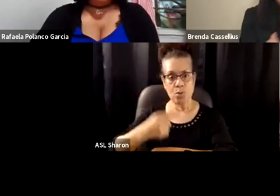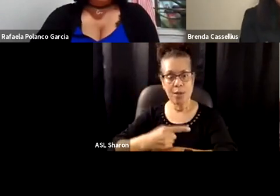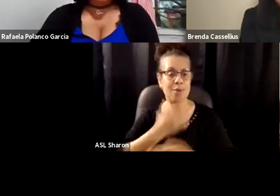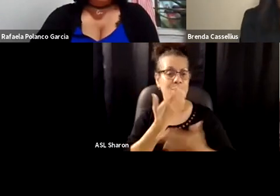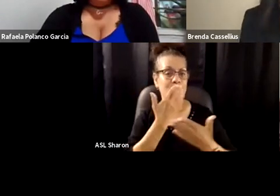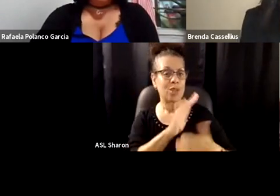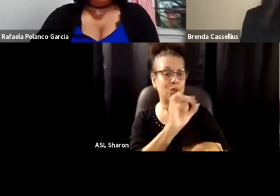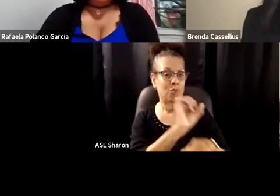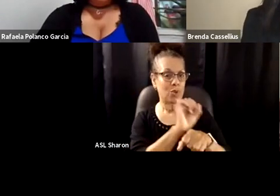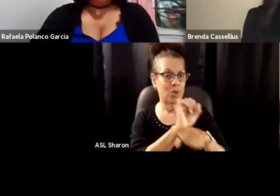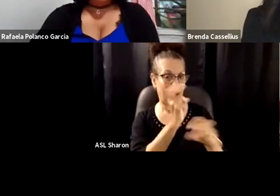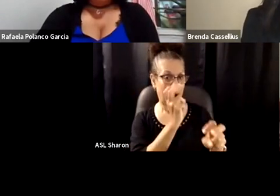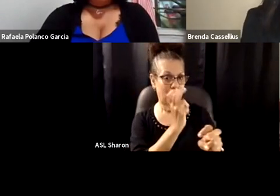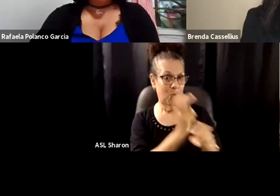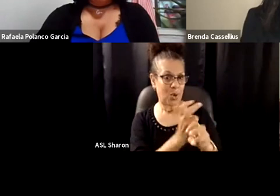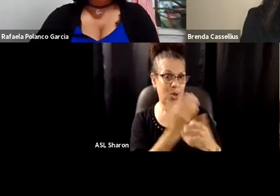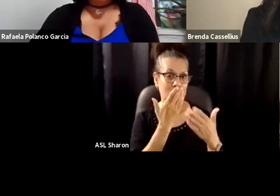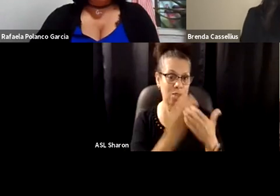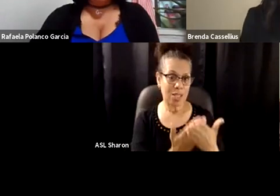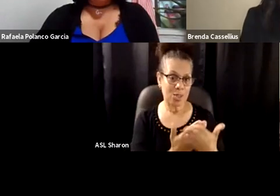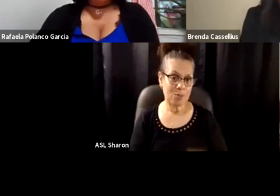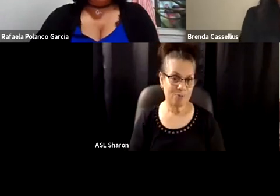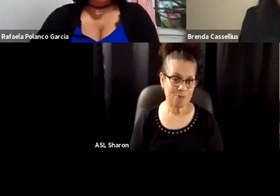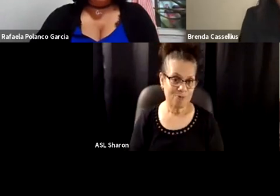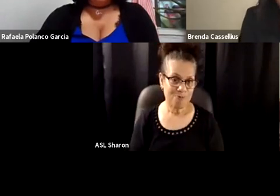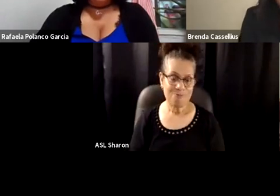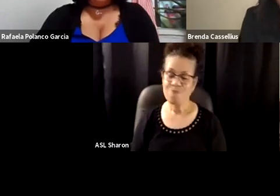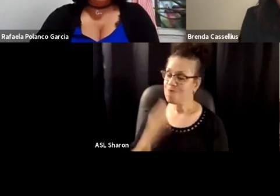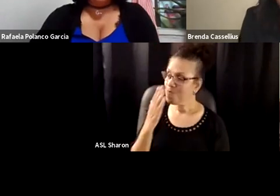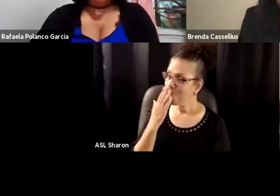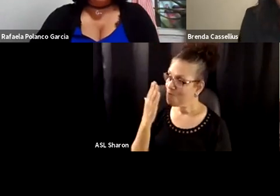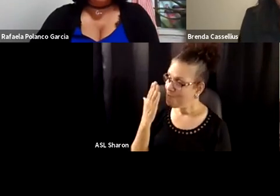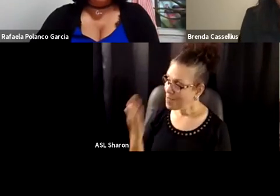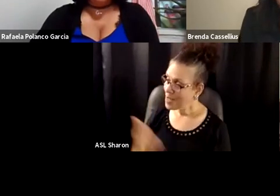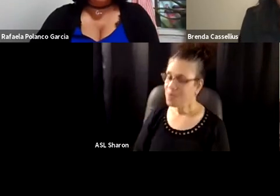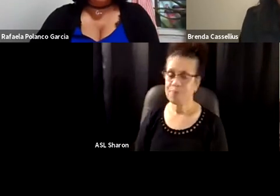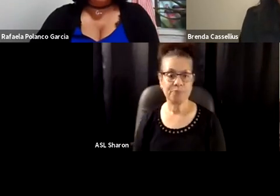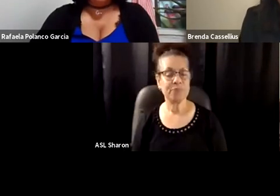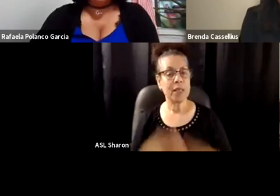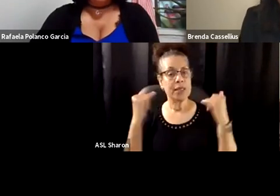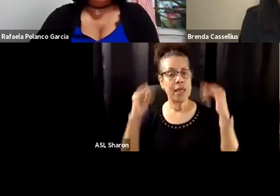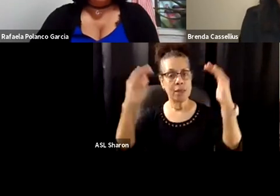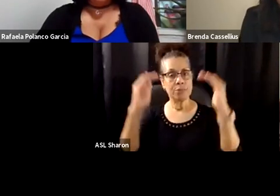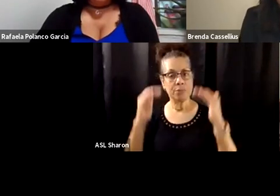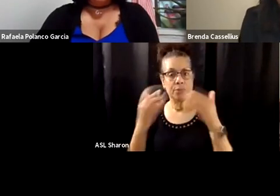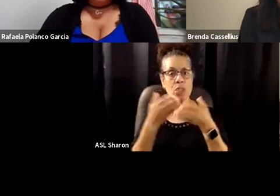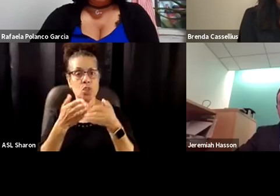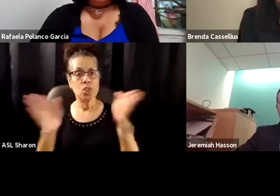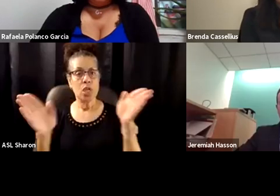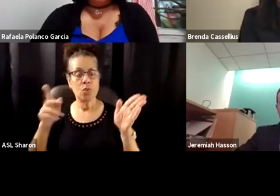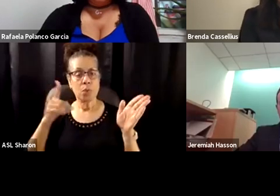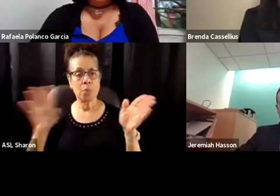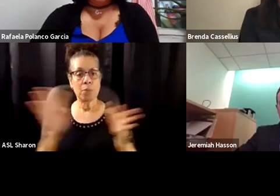work and getting this far thank you thank you now all righty thank you we'll now move on to general public comments ms